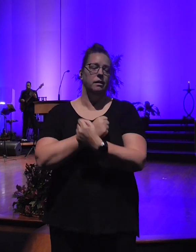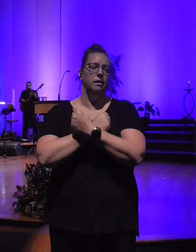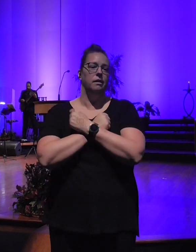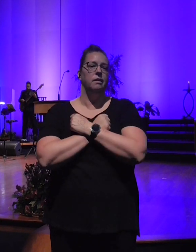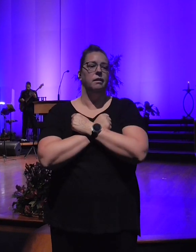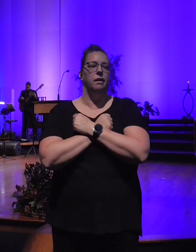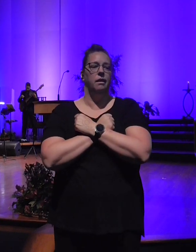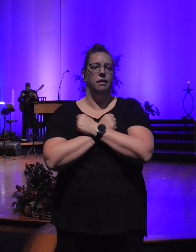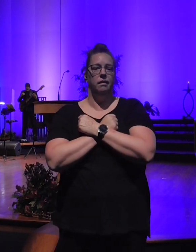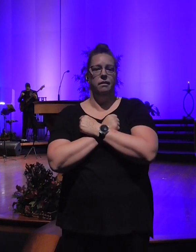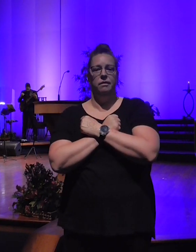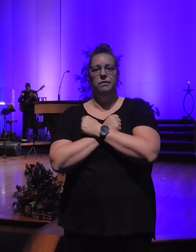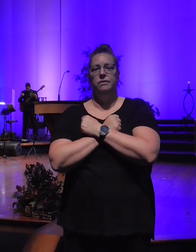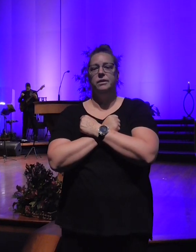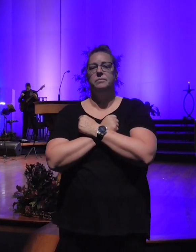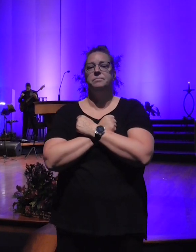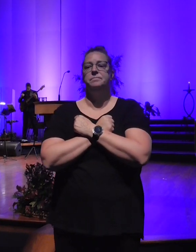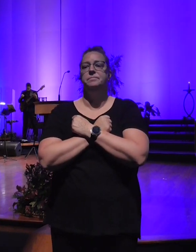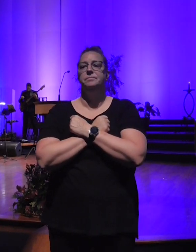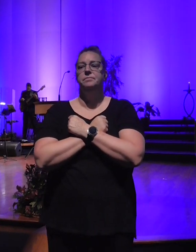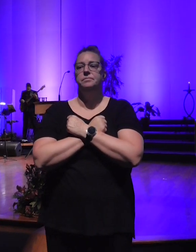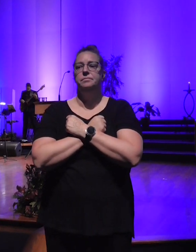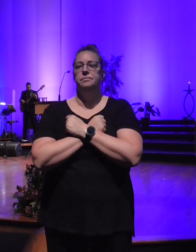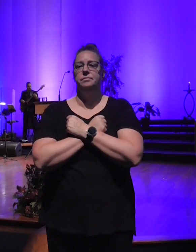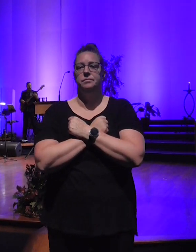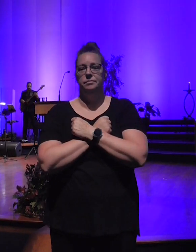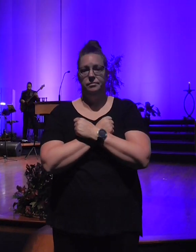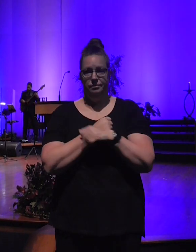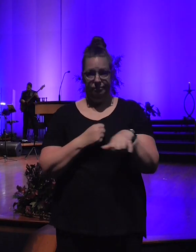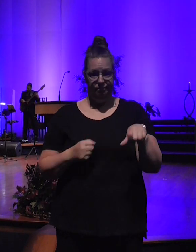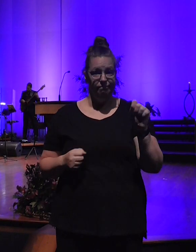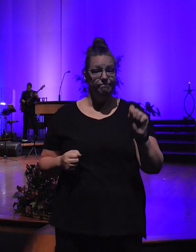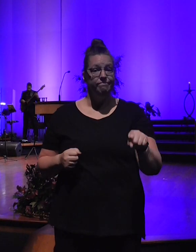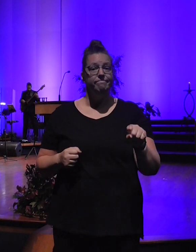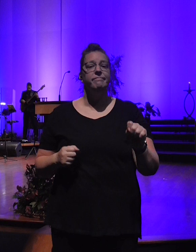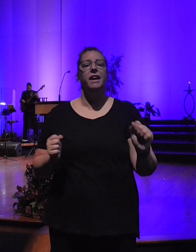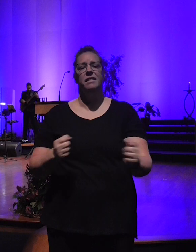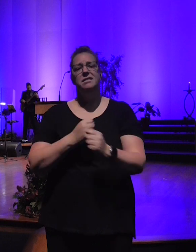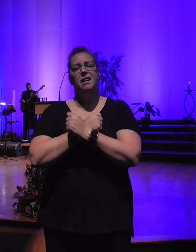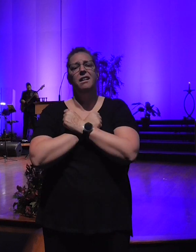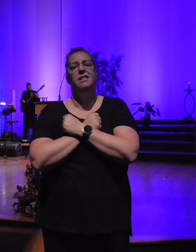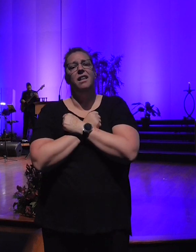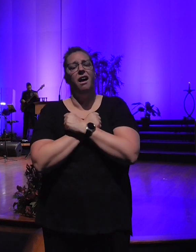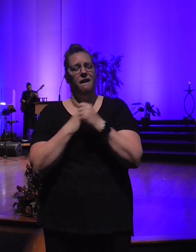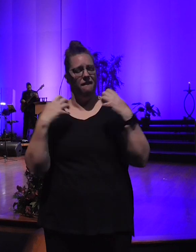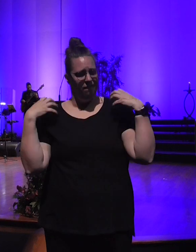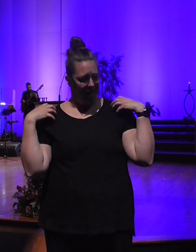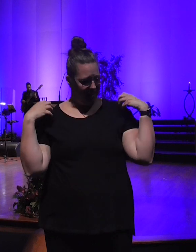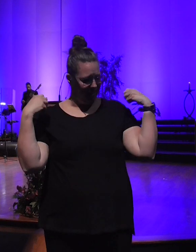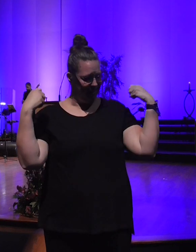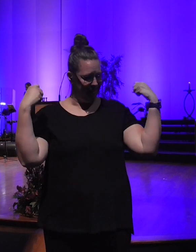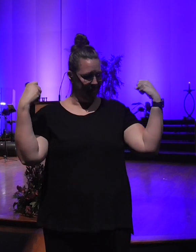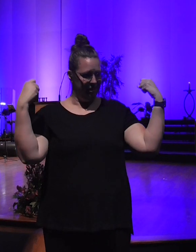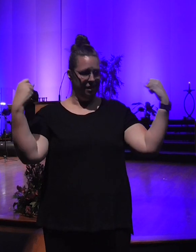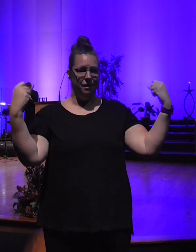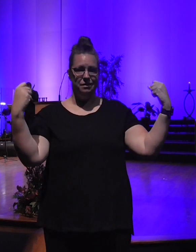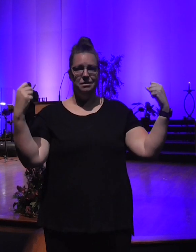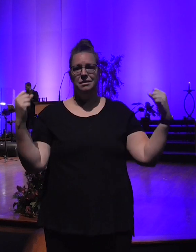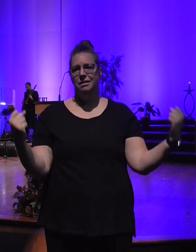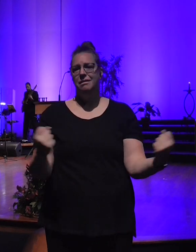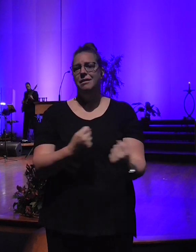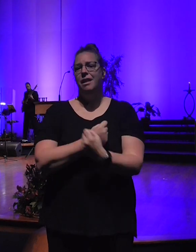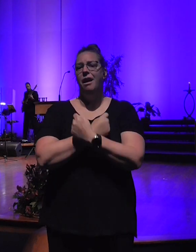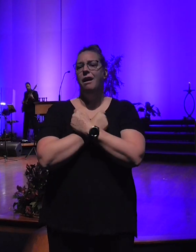only love. Yes, it's a love that heals, love